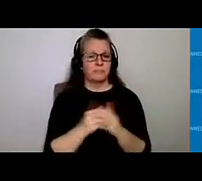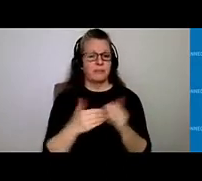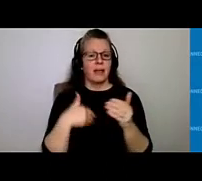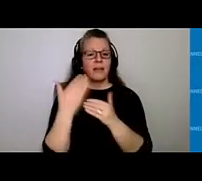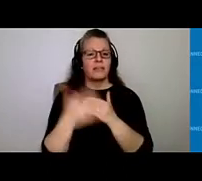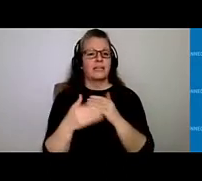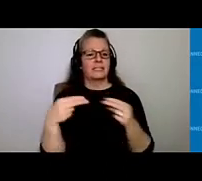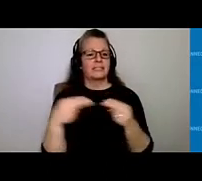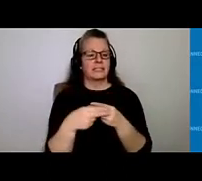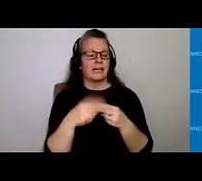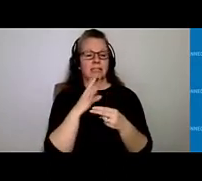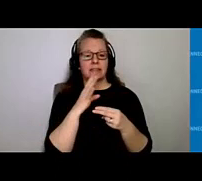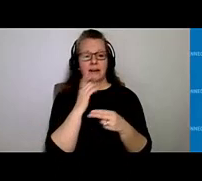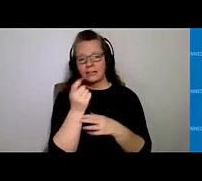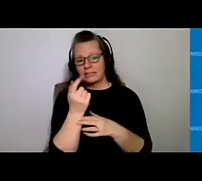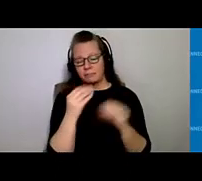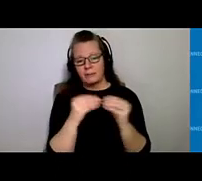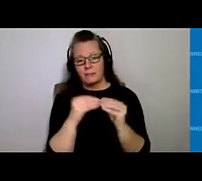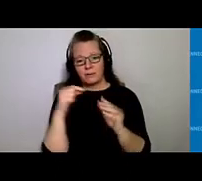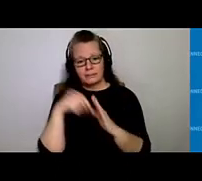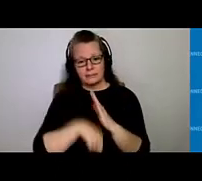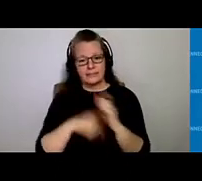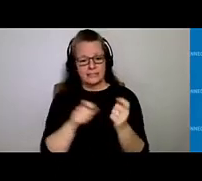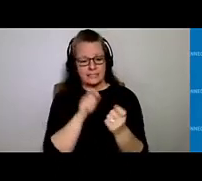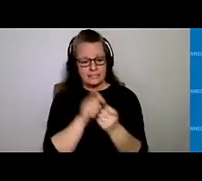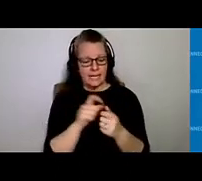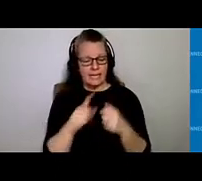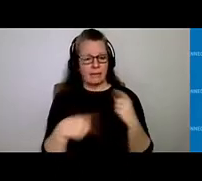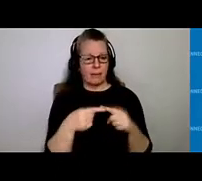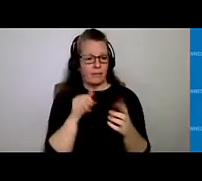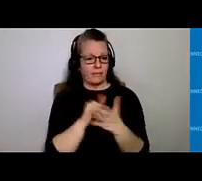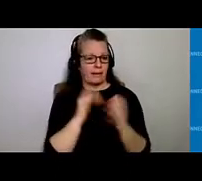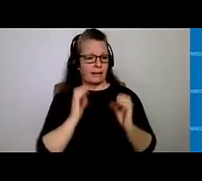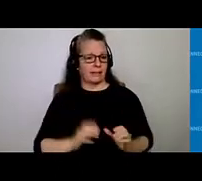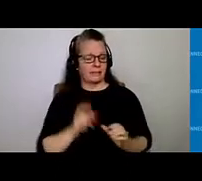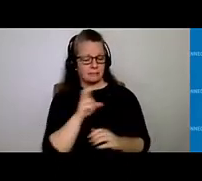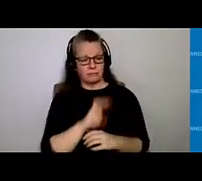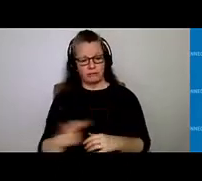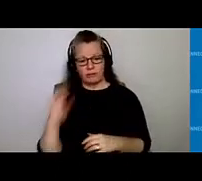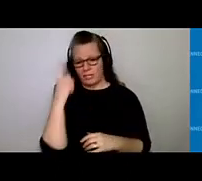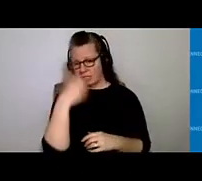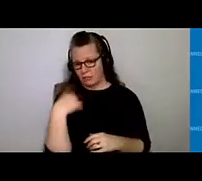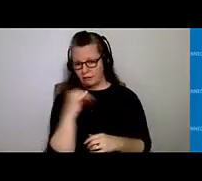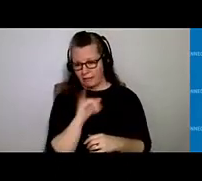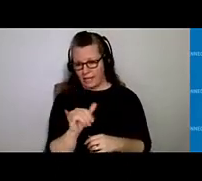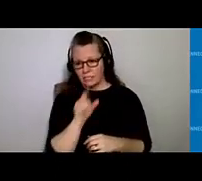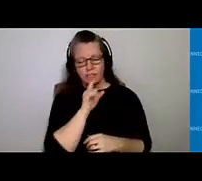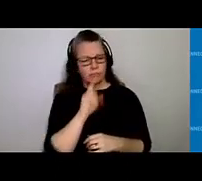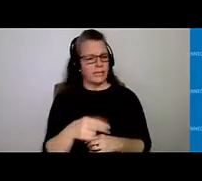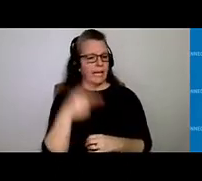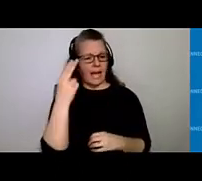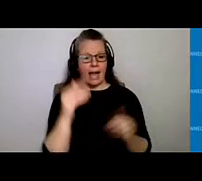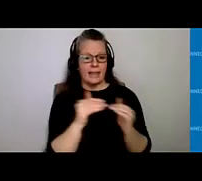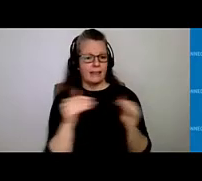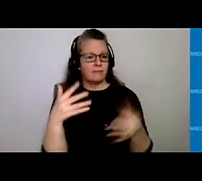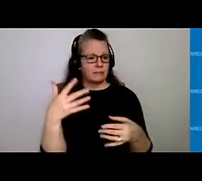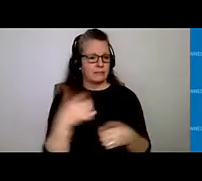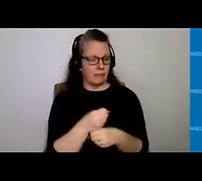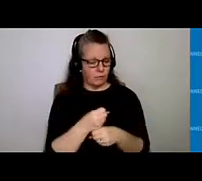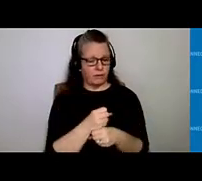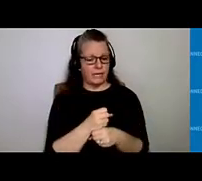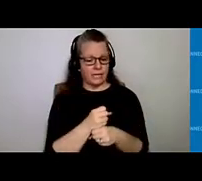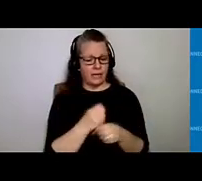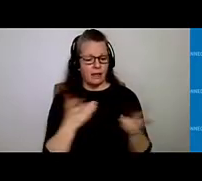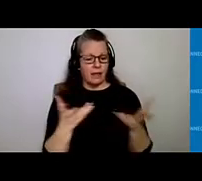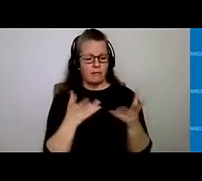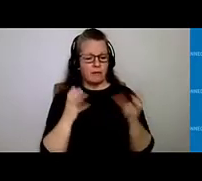can talk in a little bit more detail about what that customer journey is going to look like. This is just a really high level summary of what